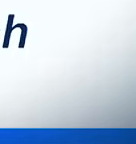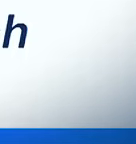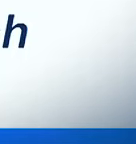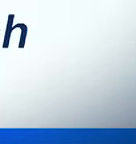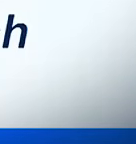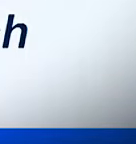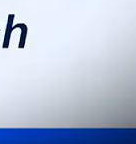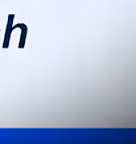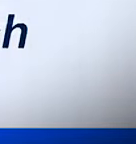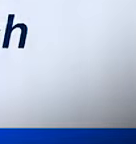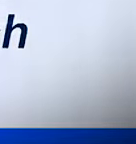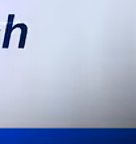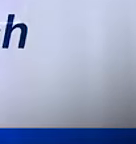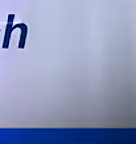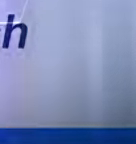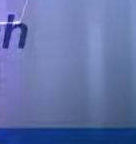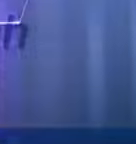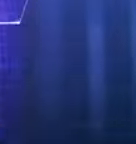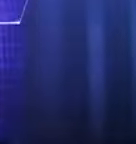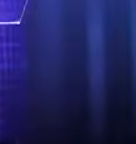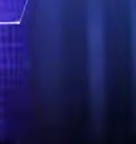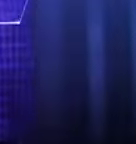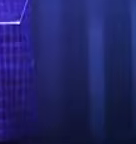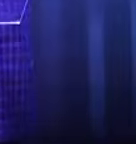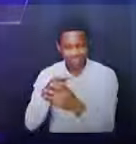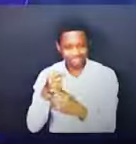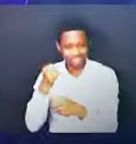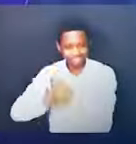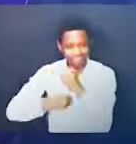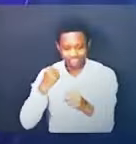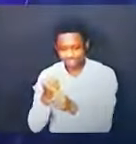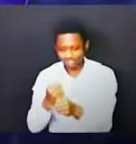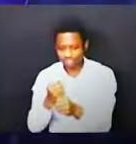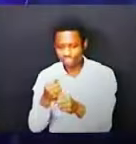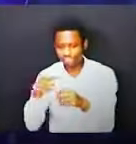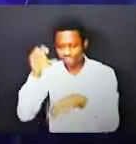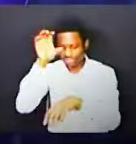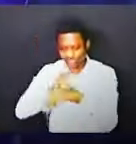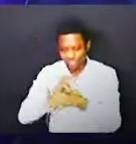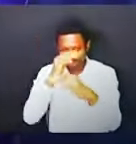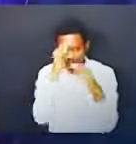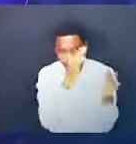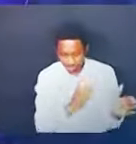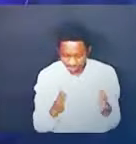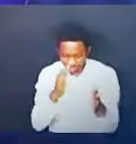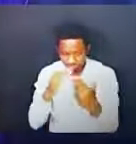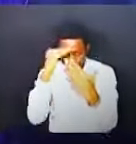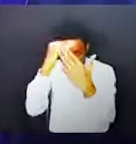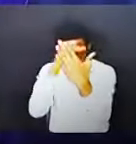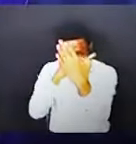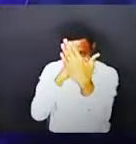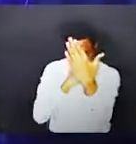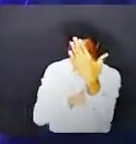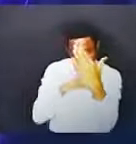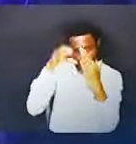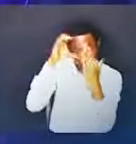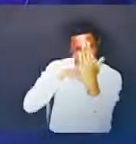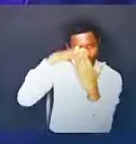calendar to lift and quicken officers so they will be strong to bring fire to the local church.